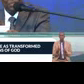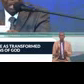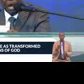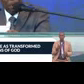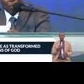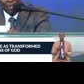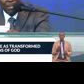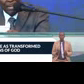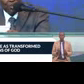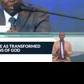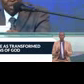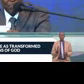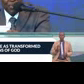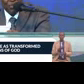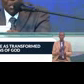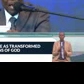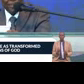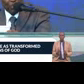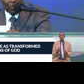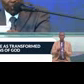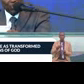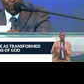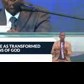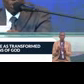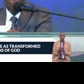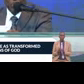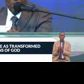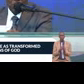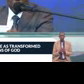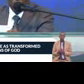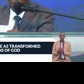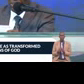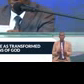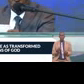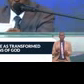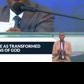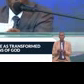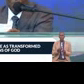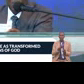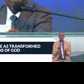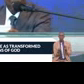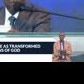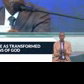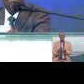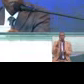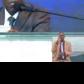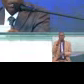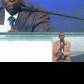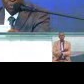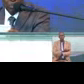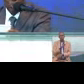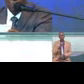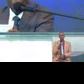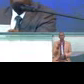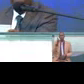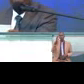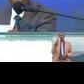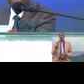privilege, my privilege, our privilege, all of us as transformed sons of